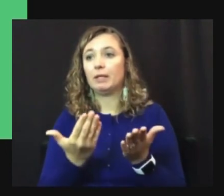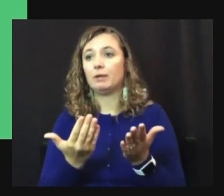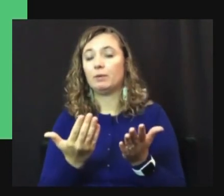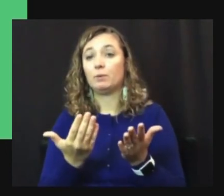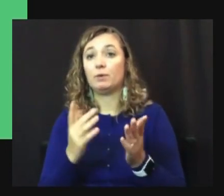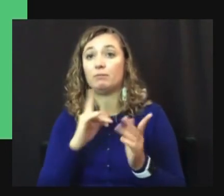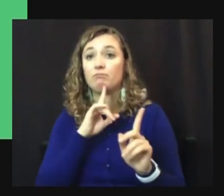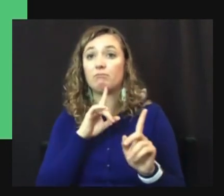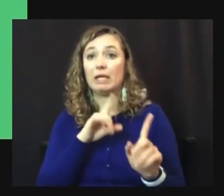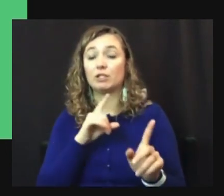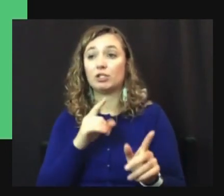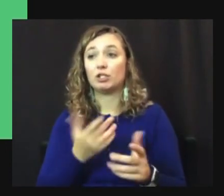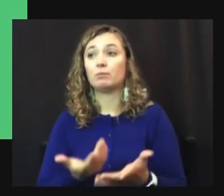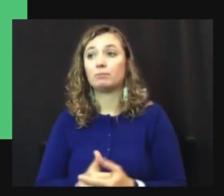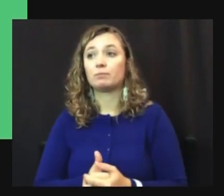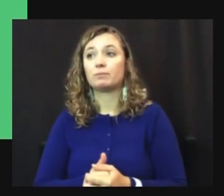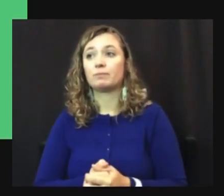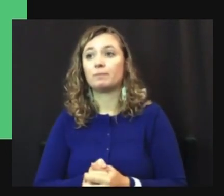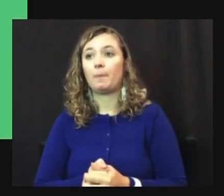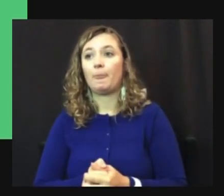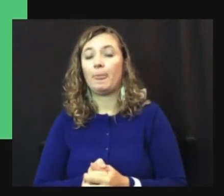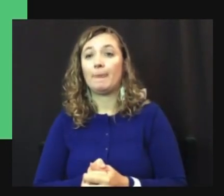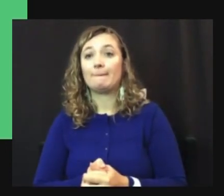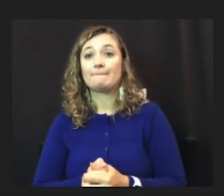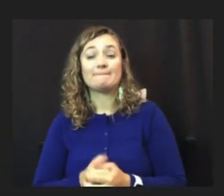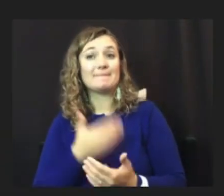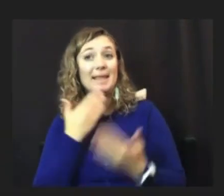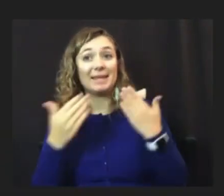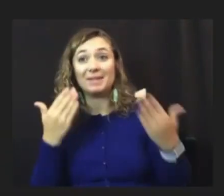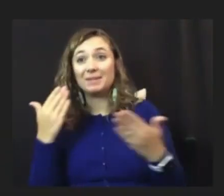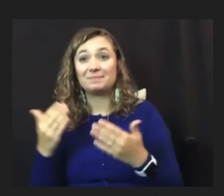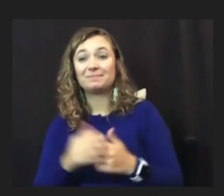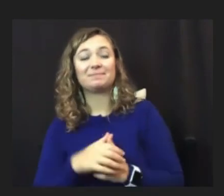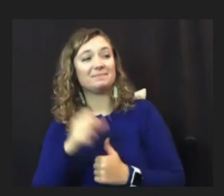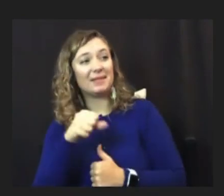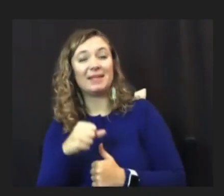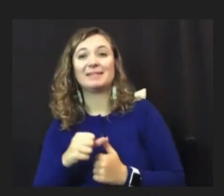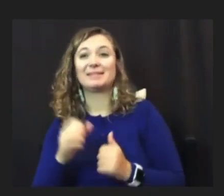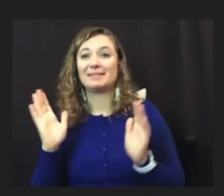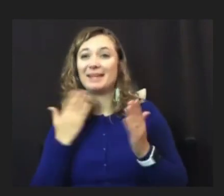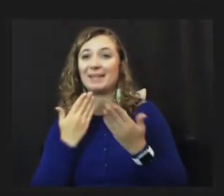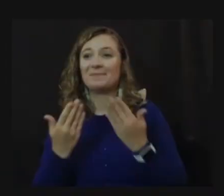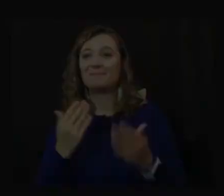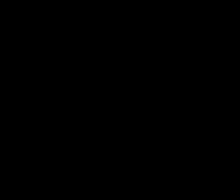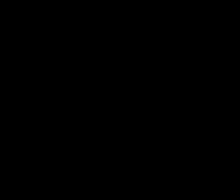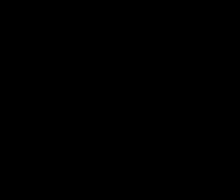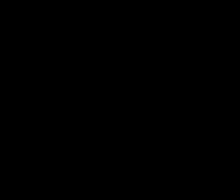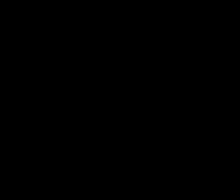do that. Thank you All so right. much. Thanks, everybody. Thanks, Matt and Lynn.